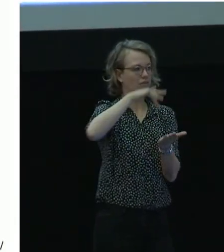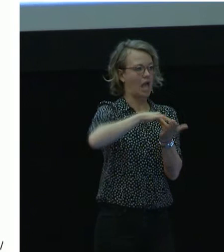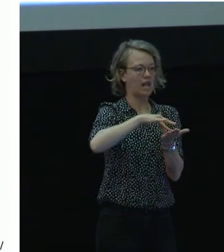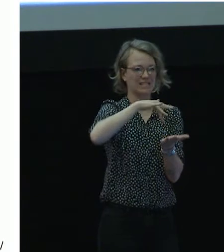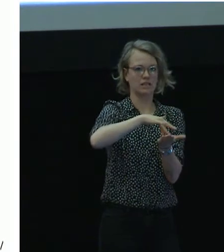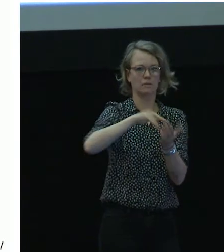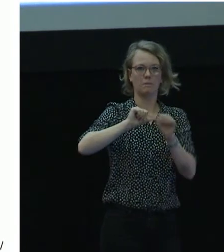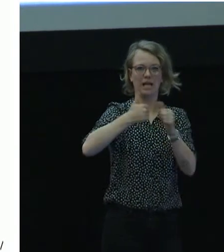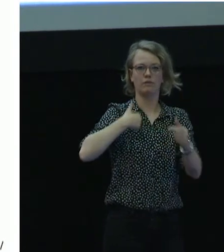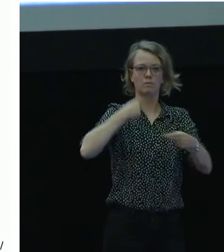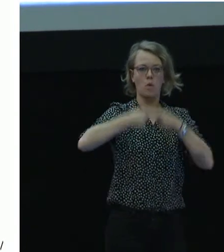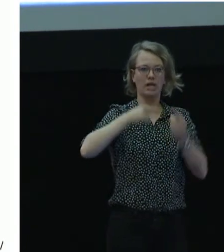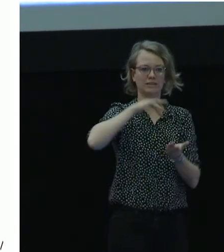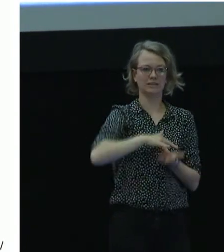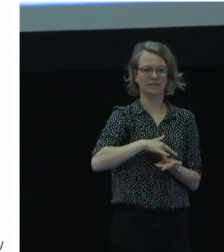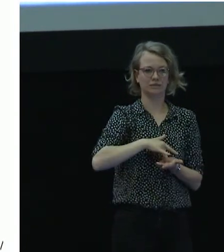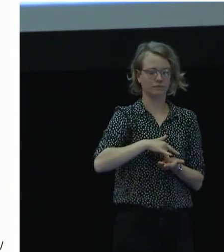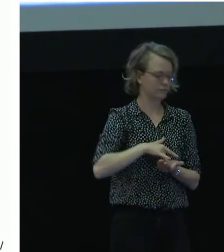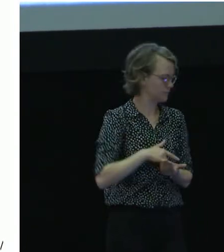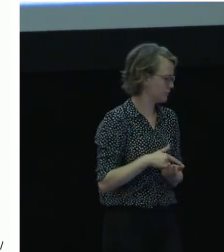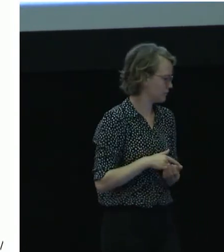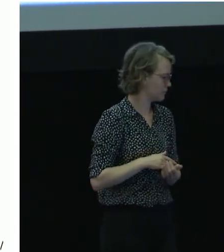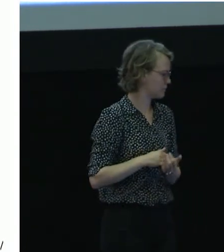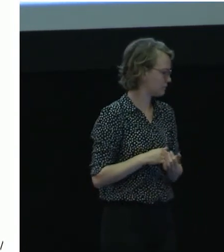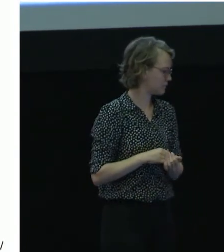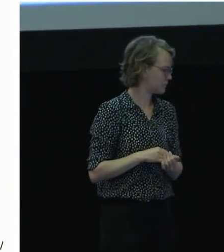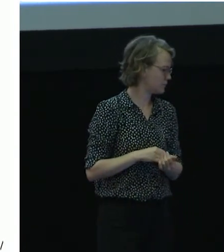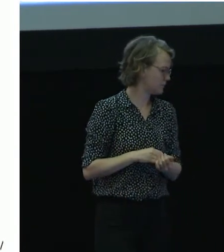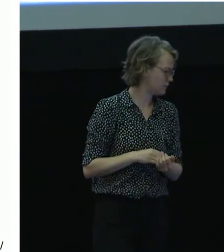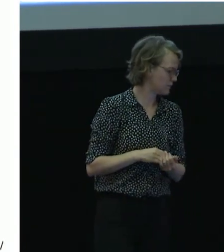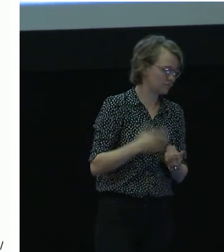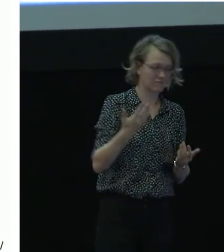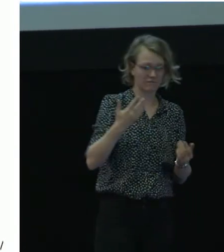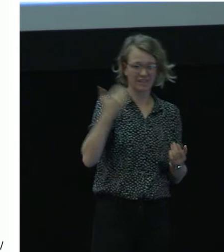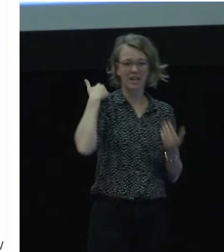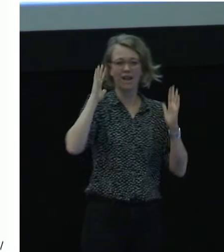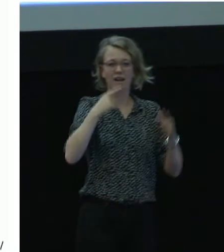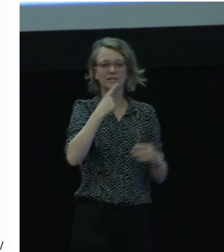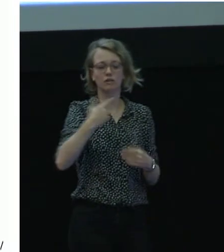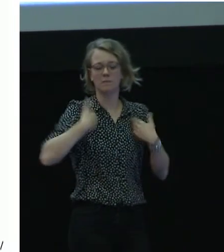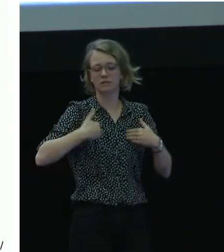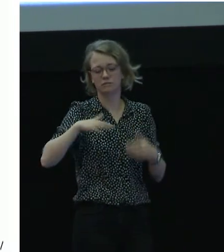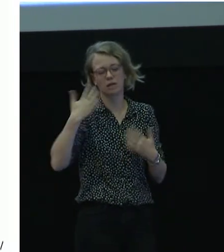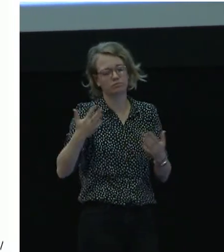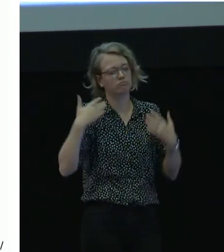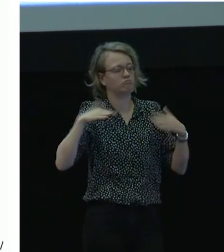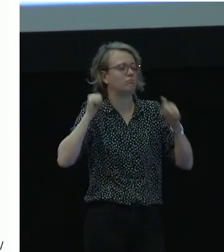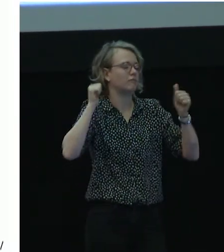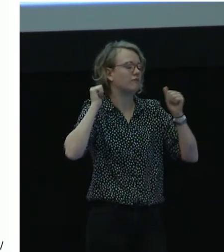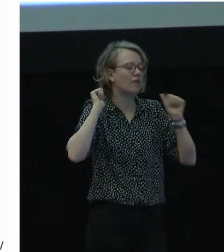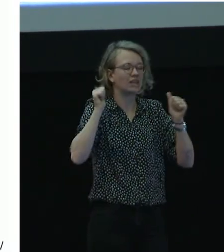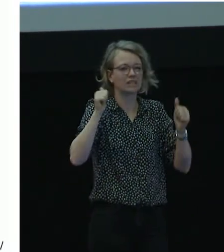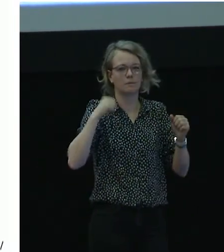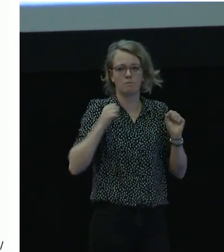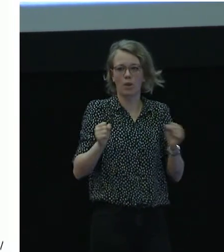Inclusive design puts people in the center from the start. As I said